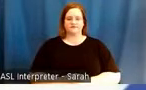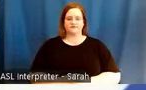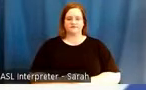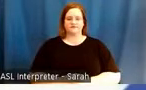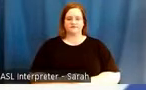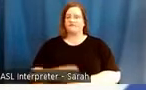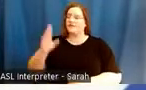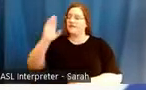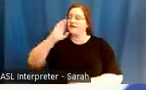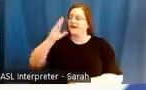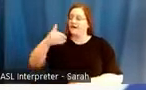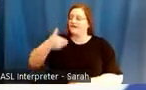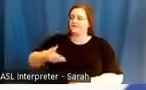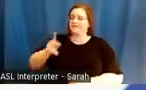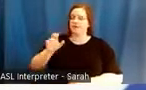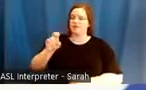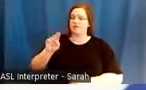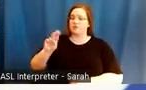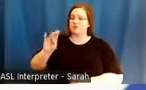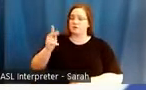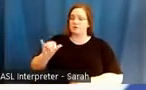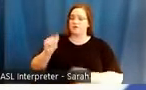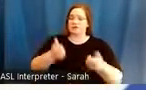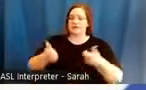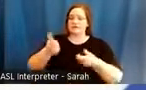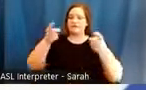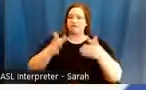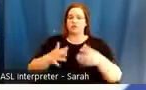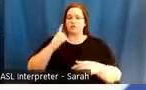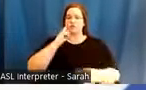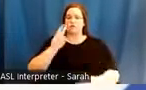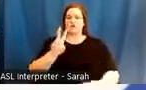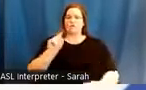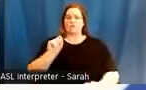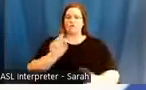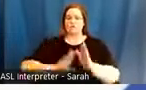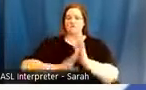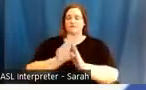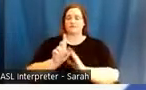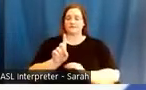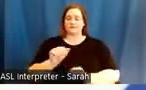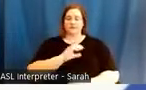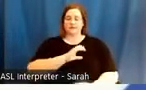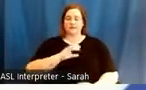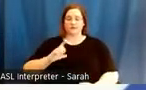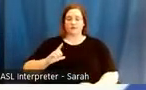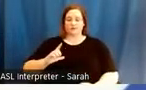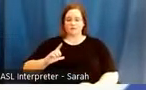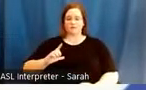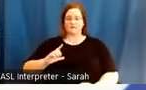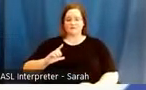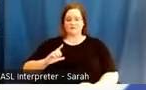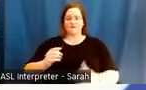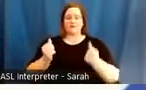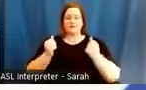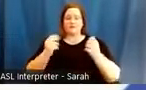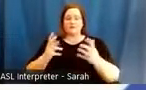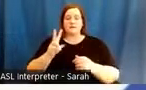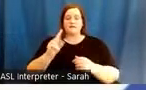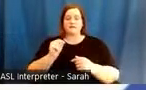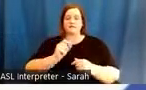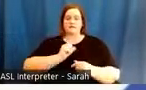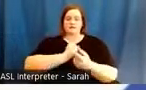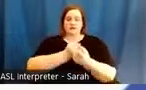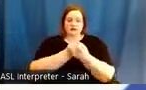Hi, I'm Kirsten Murphy, Executive Director for the Vermont Developmental Disabilities Council. Many Vermont self-advocates